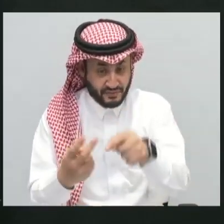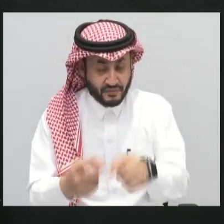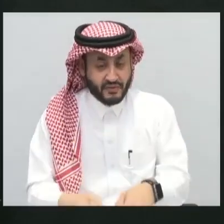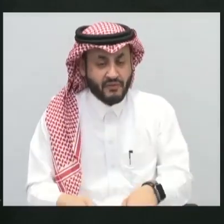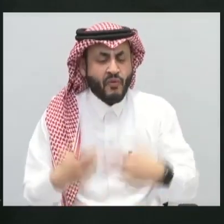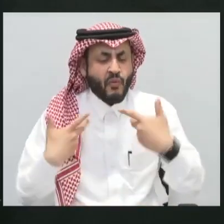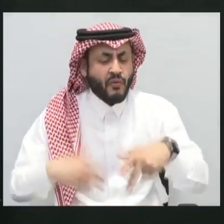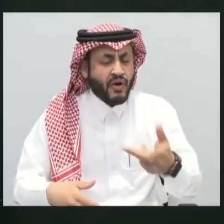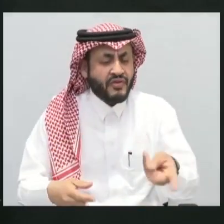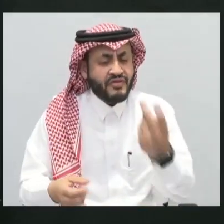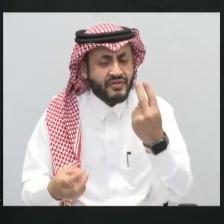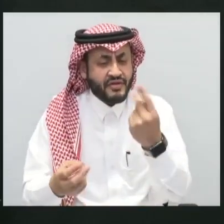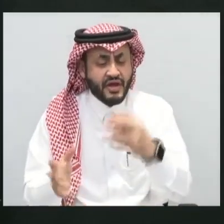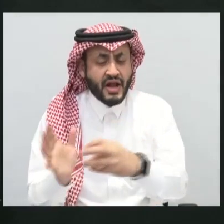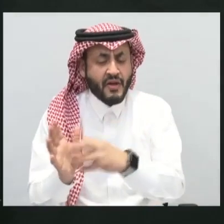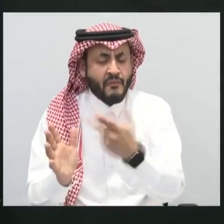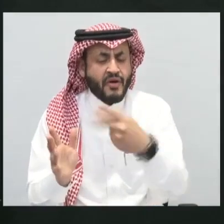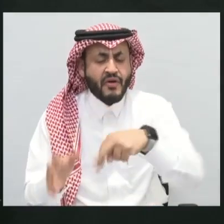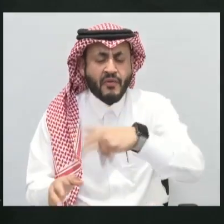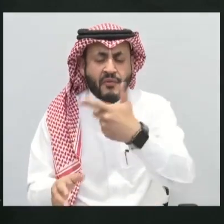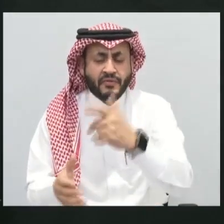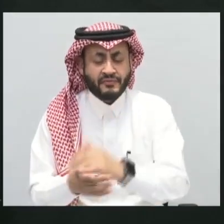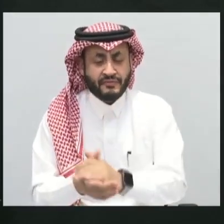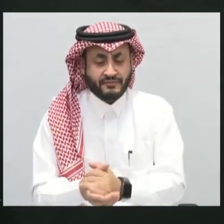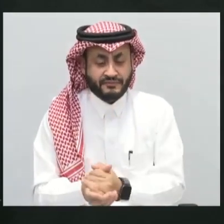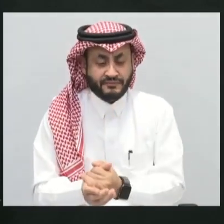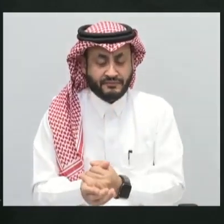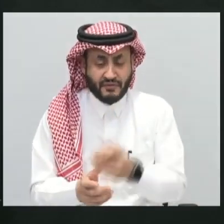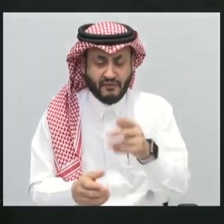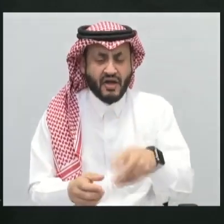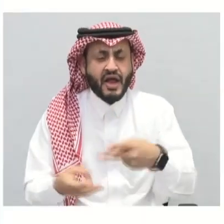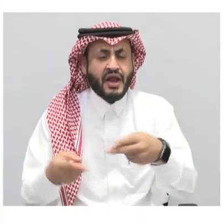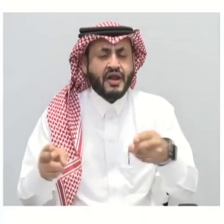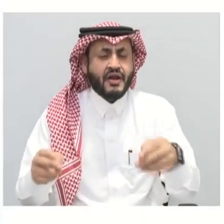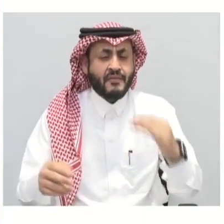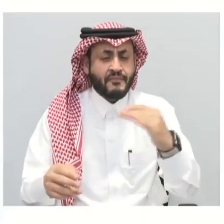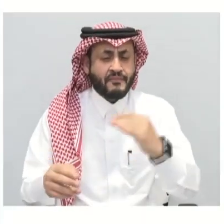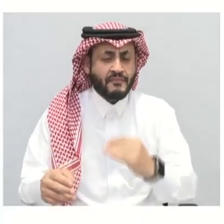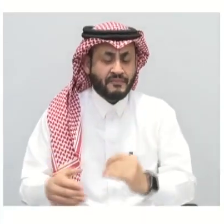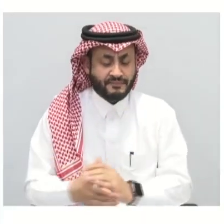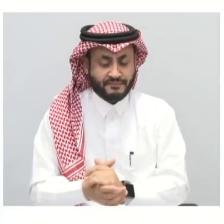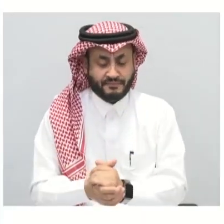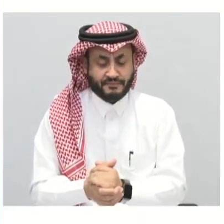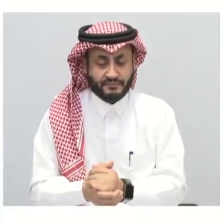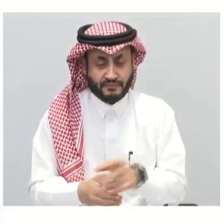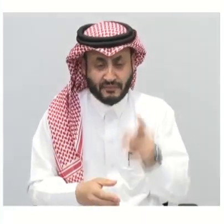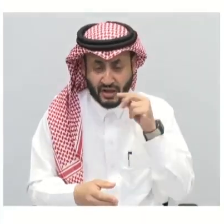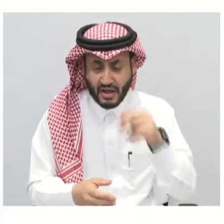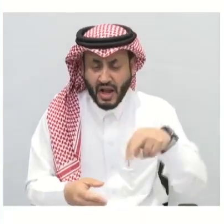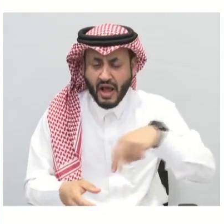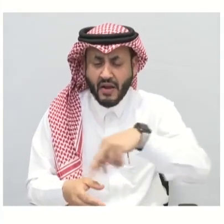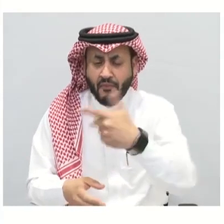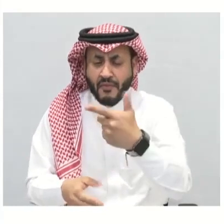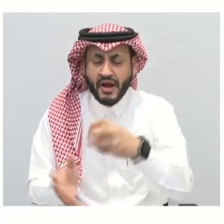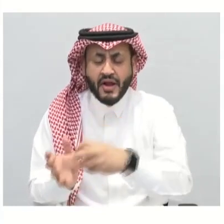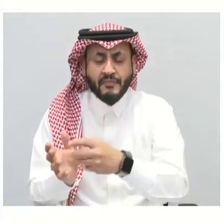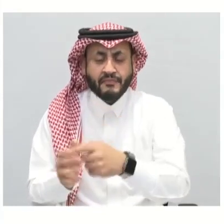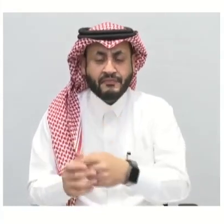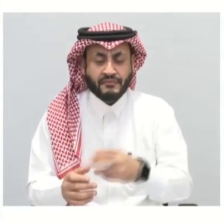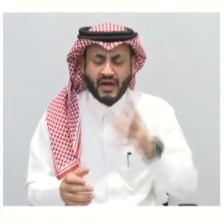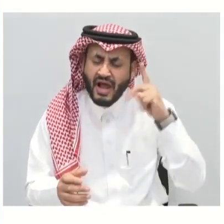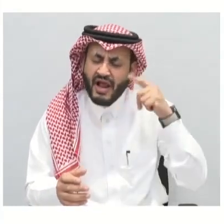here, where do you think is he going? And we have different answers like, for example, for this one, where is he going? I think he